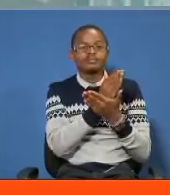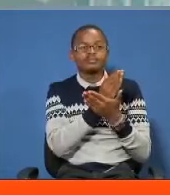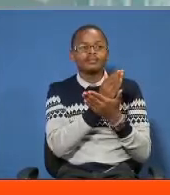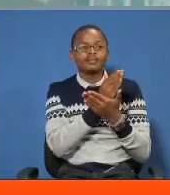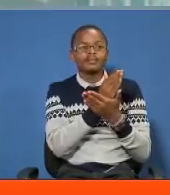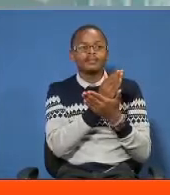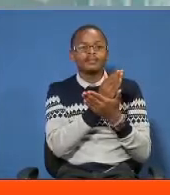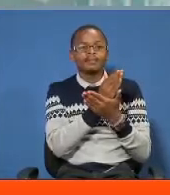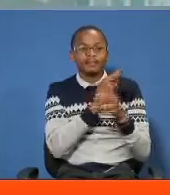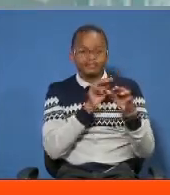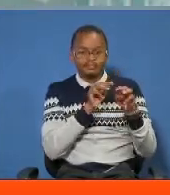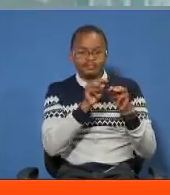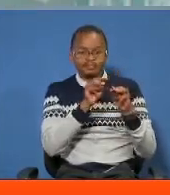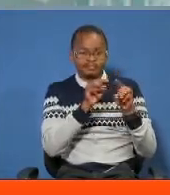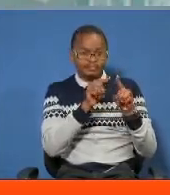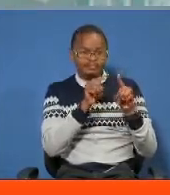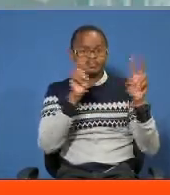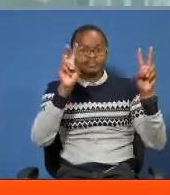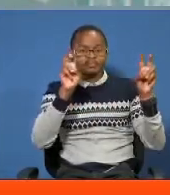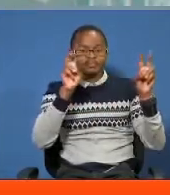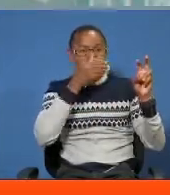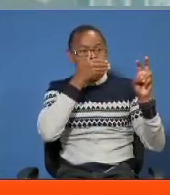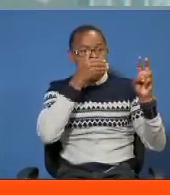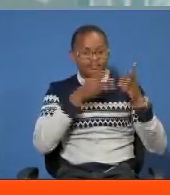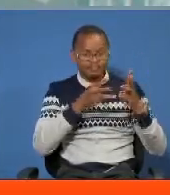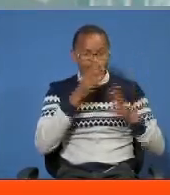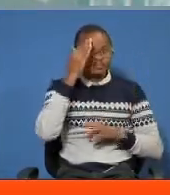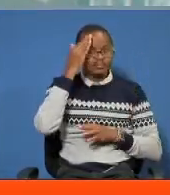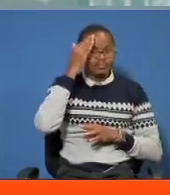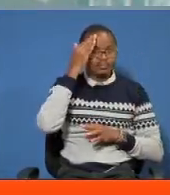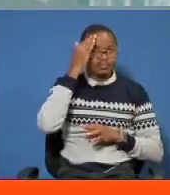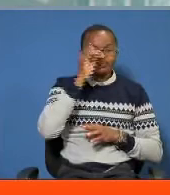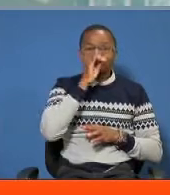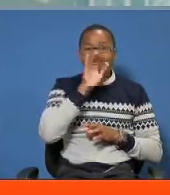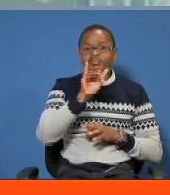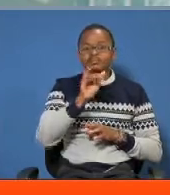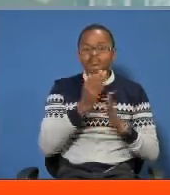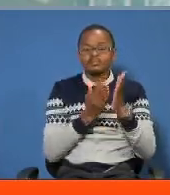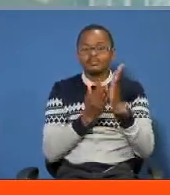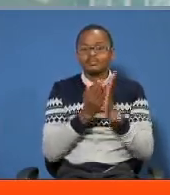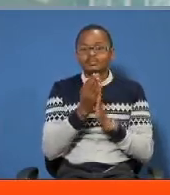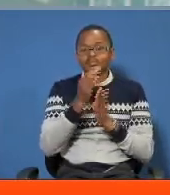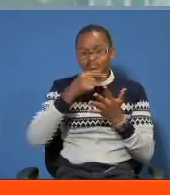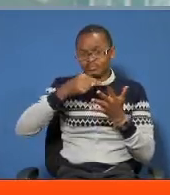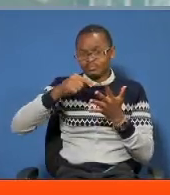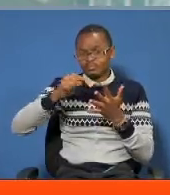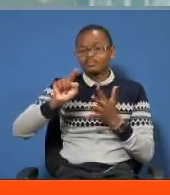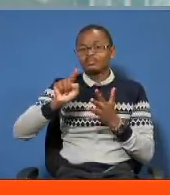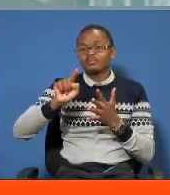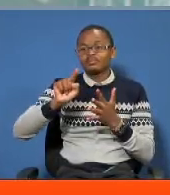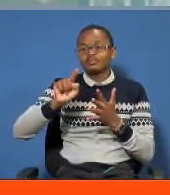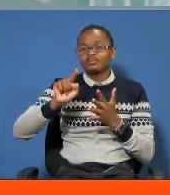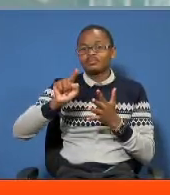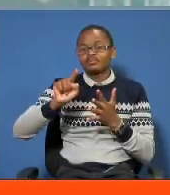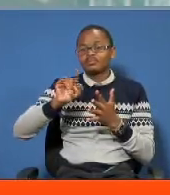can manage these kind of issues. And the best way we know is by developing